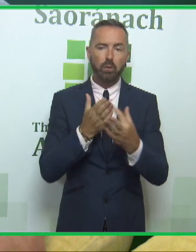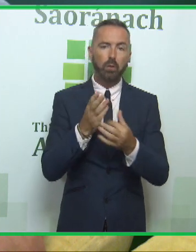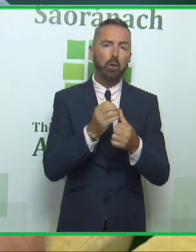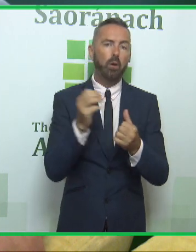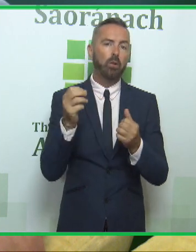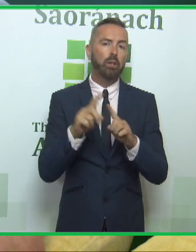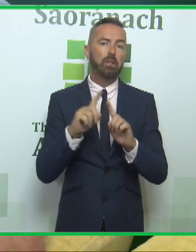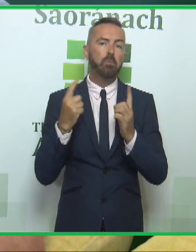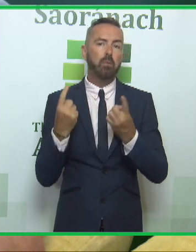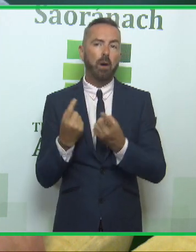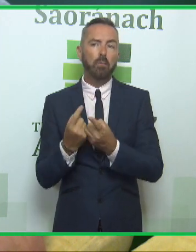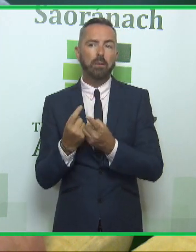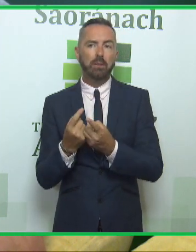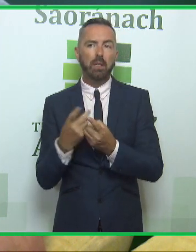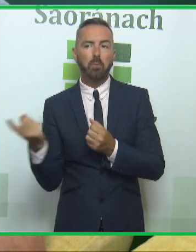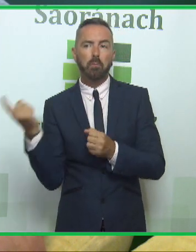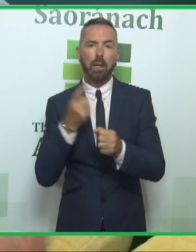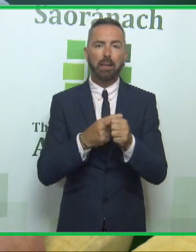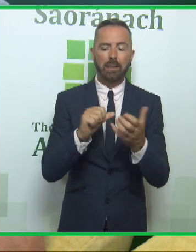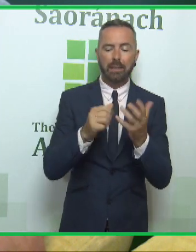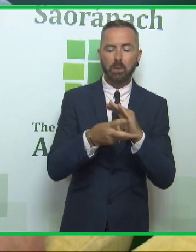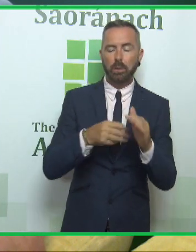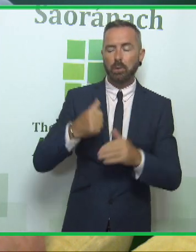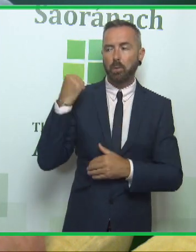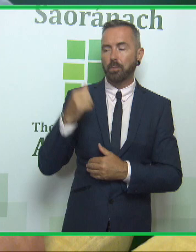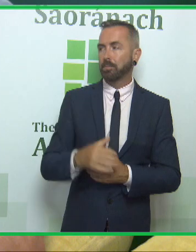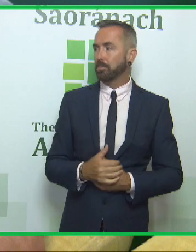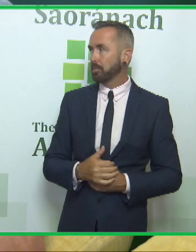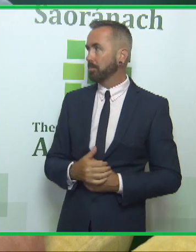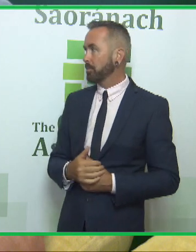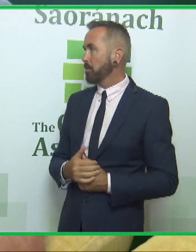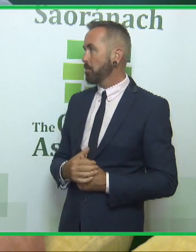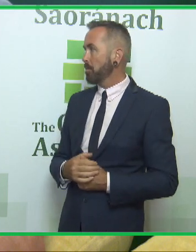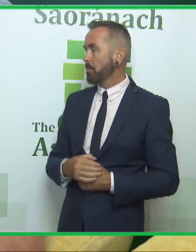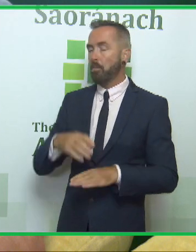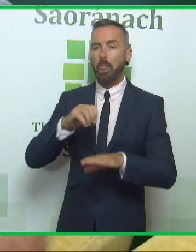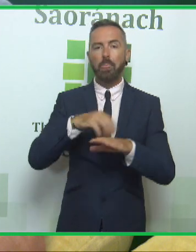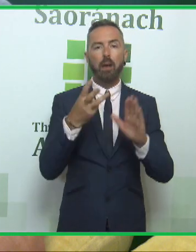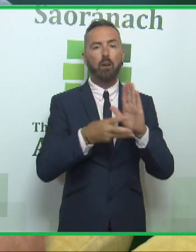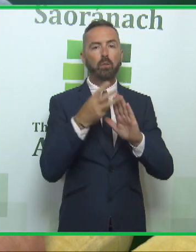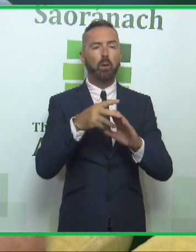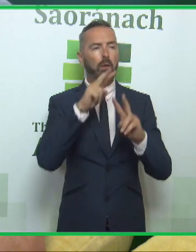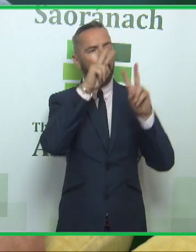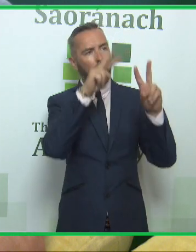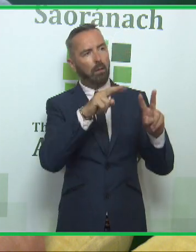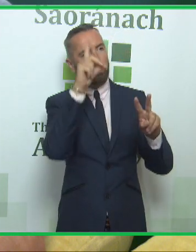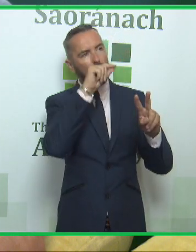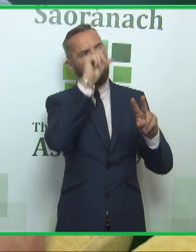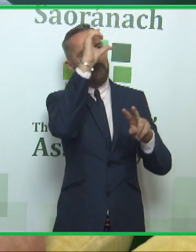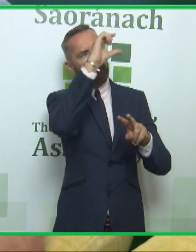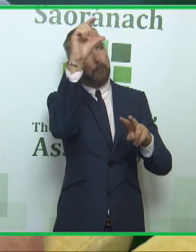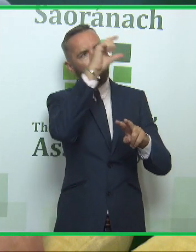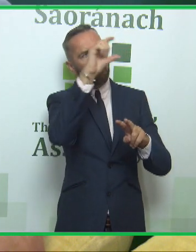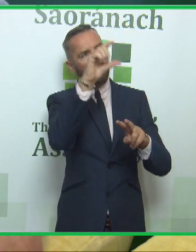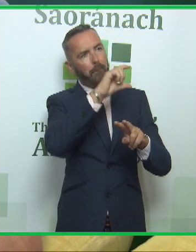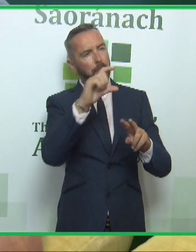of the system. And then I come back there about 6 weeks ago. And on the wall that we have, I was looking at the names of it, and there's